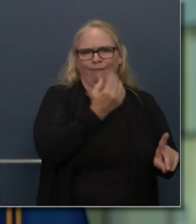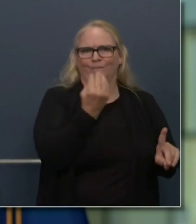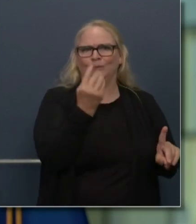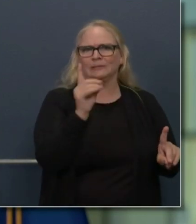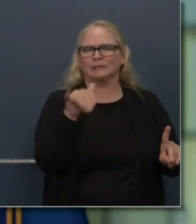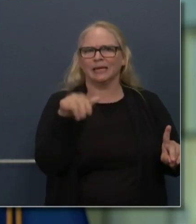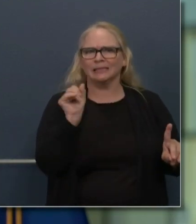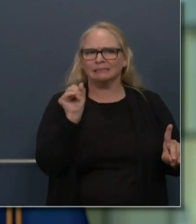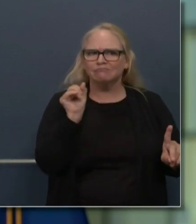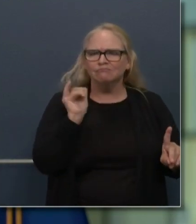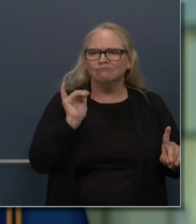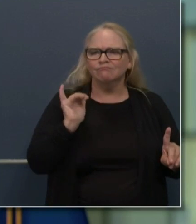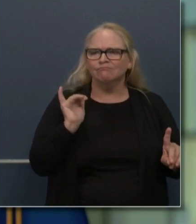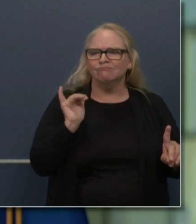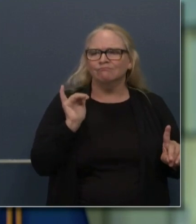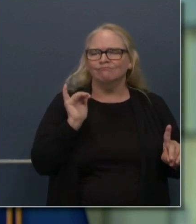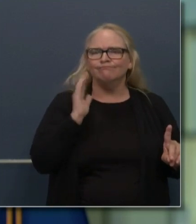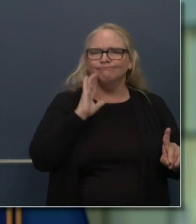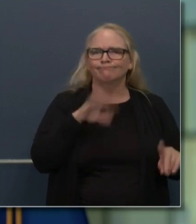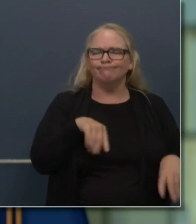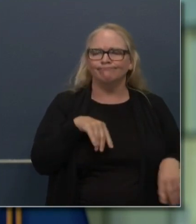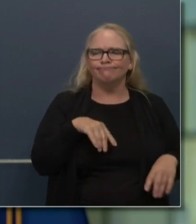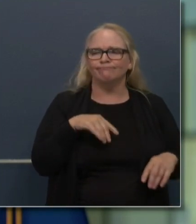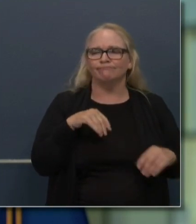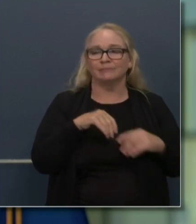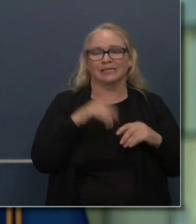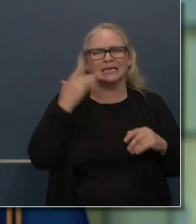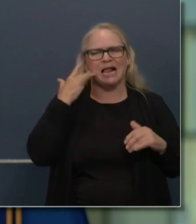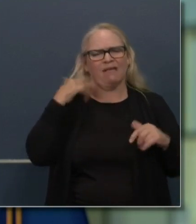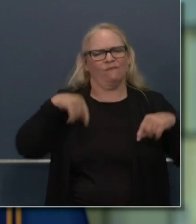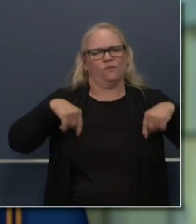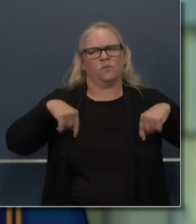indeed. And what California is doing through the new,